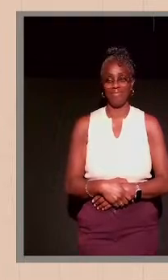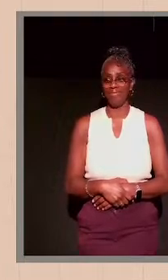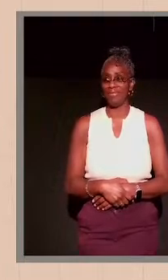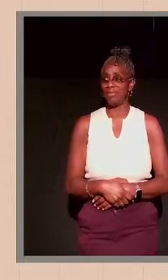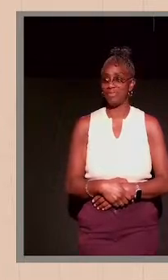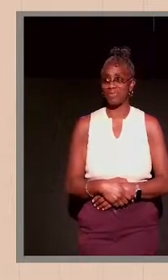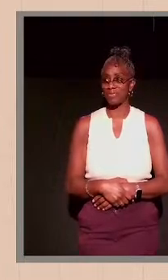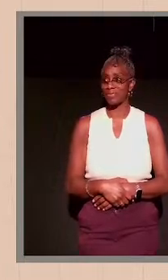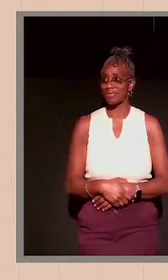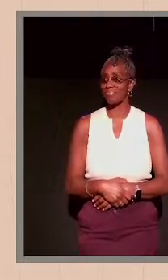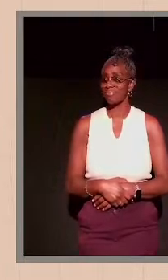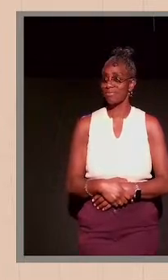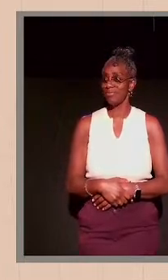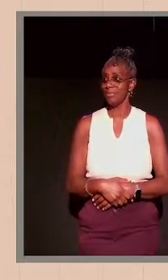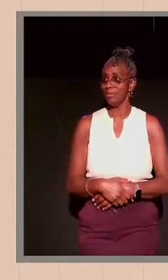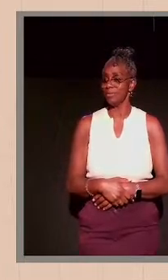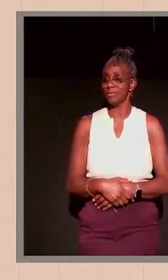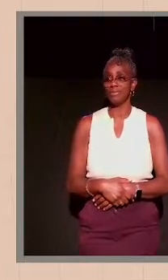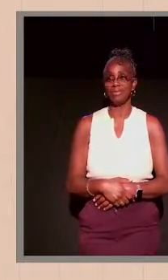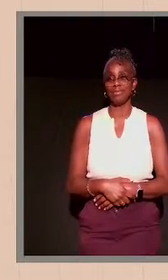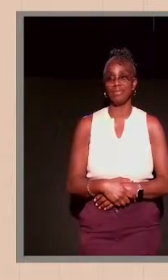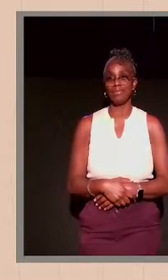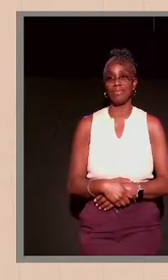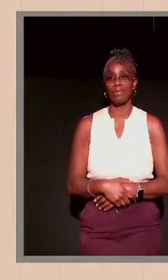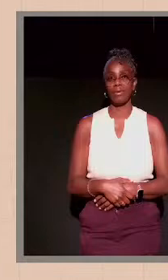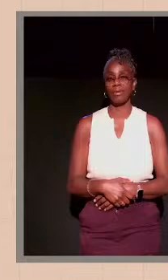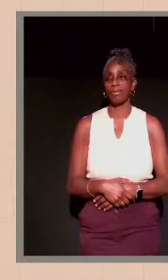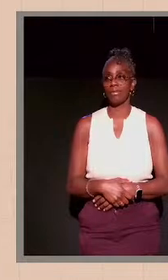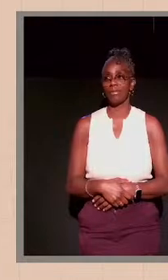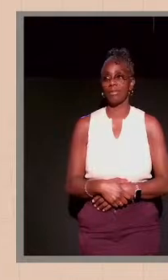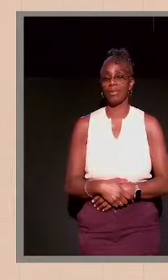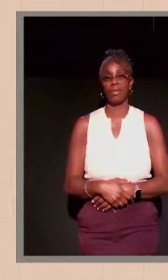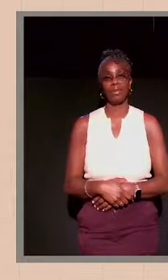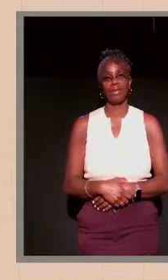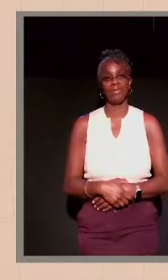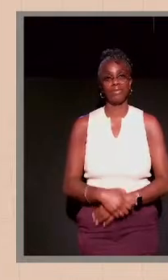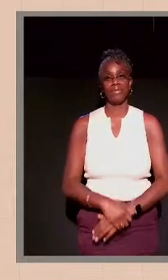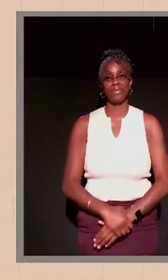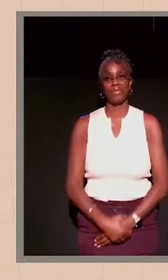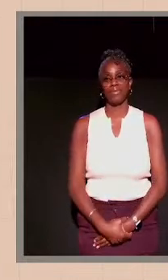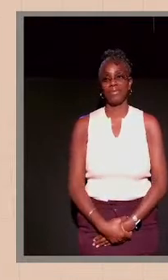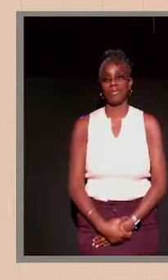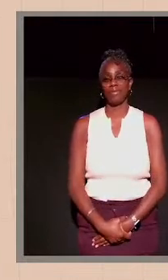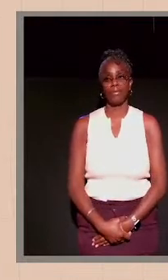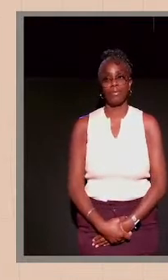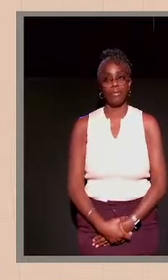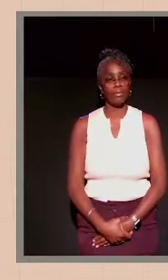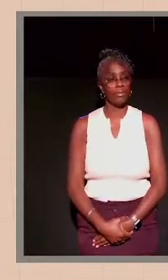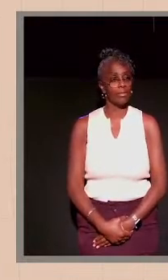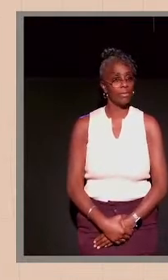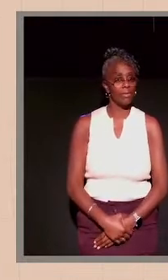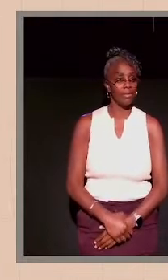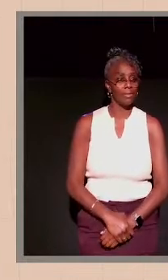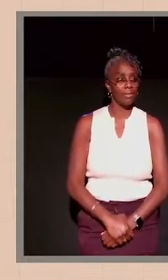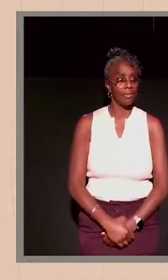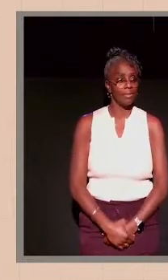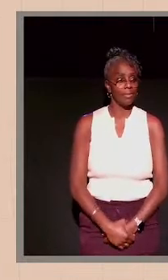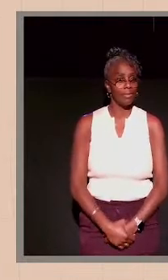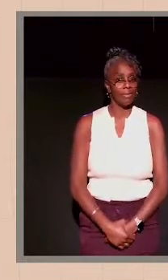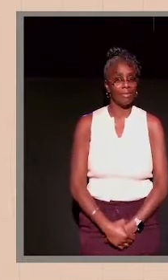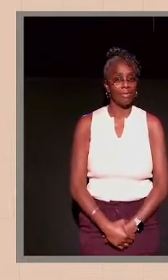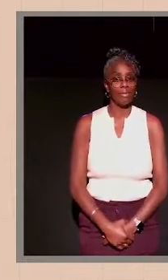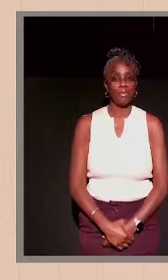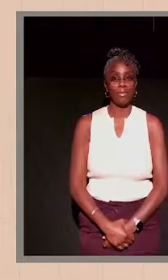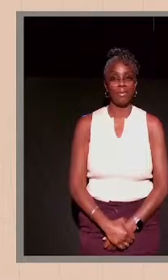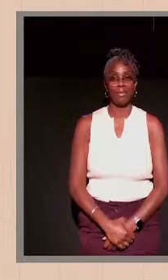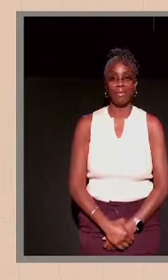Maybe, but it seems like they may have. Oh no, here we go. Lee Todd, can you hear me? Can't hear anybody.